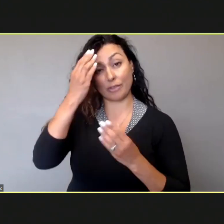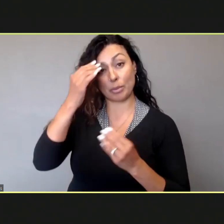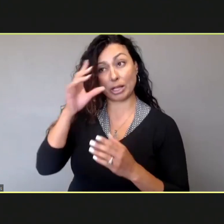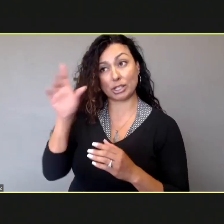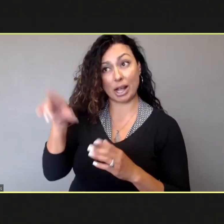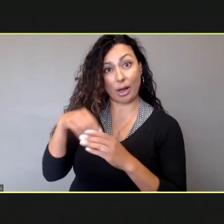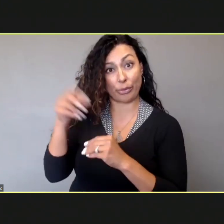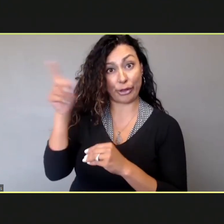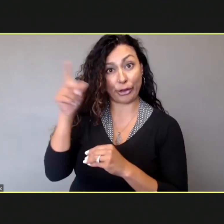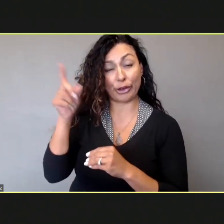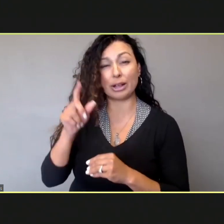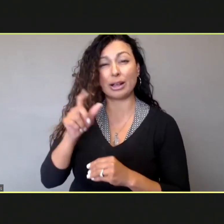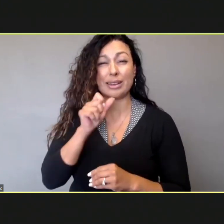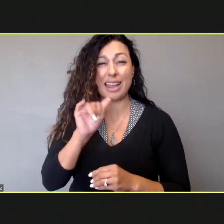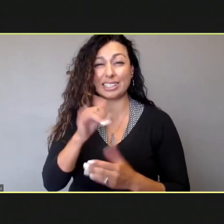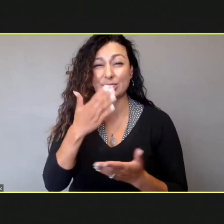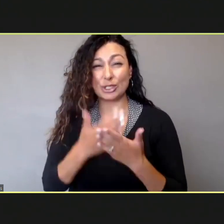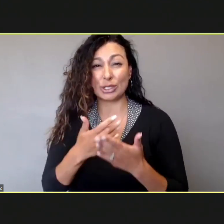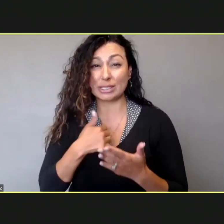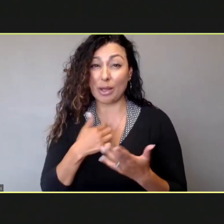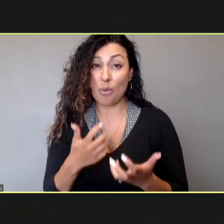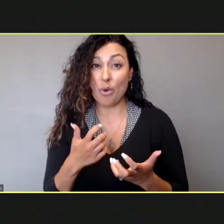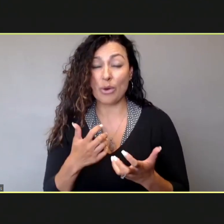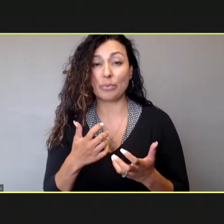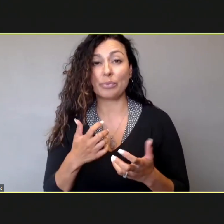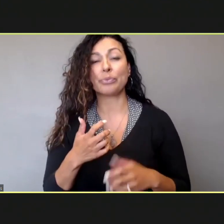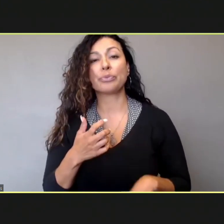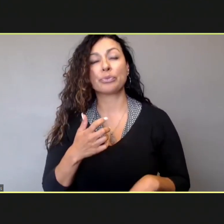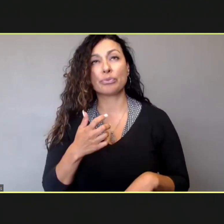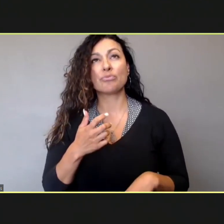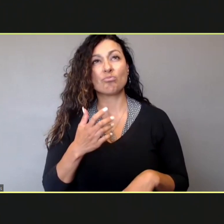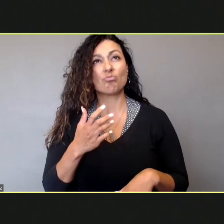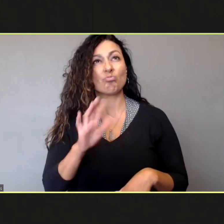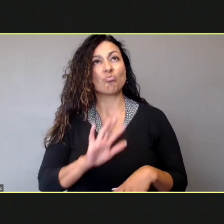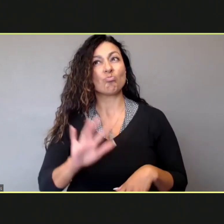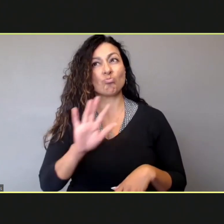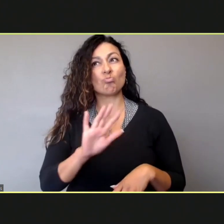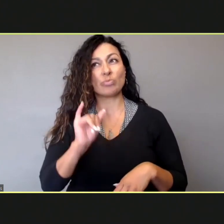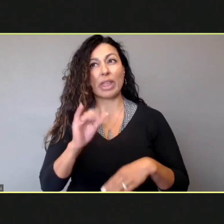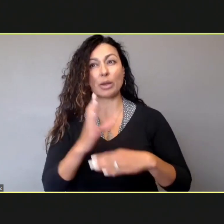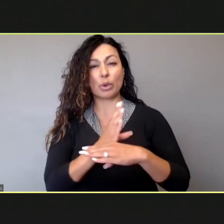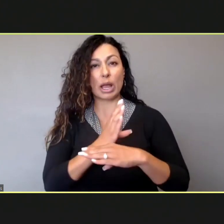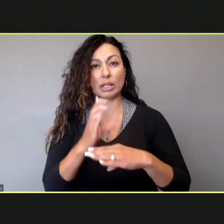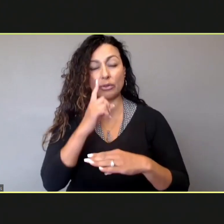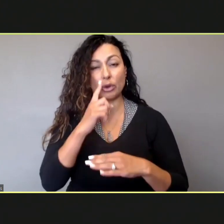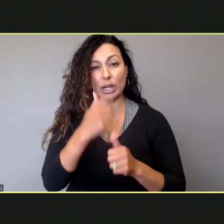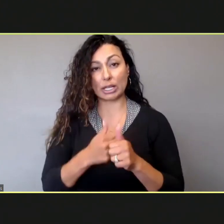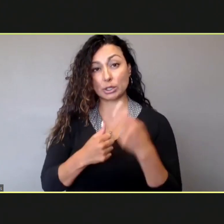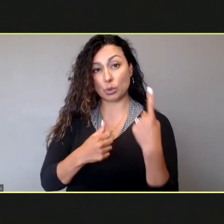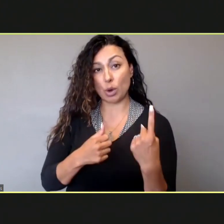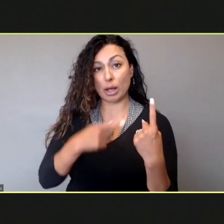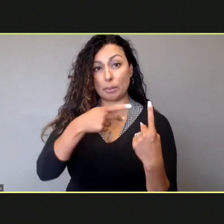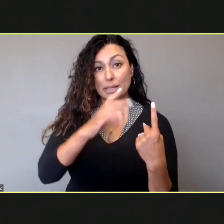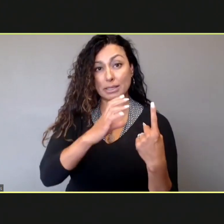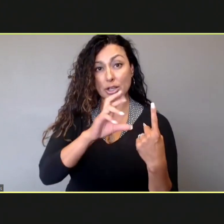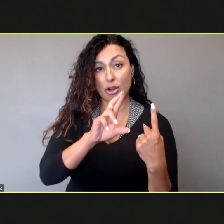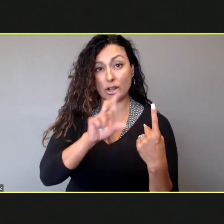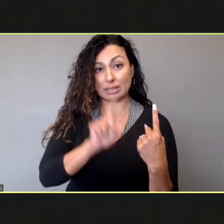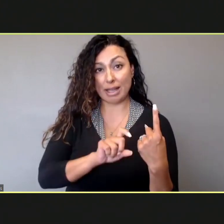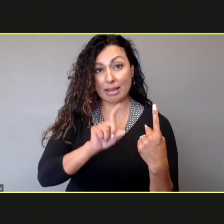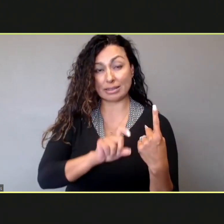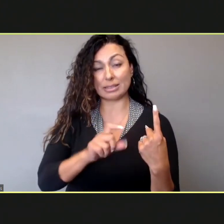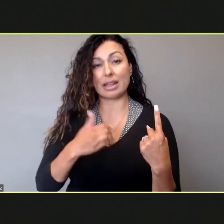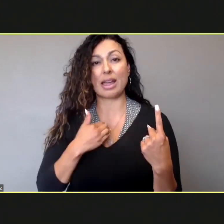that isn't as good as I would like pegs that range between, for every 1 PCR test,